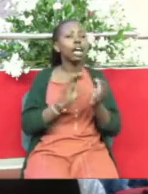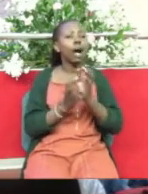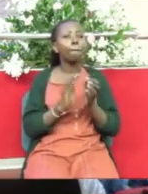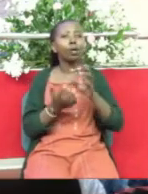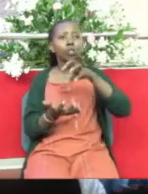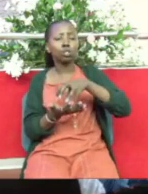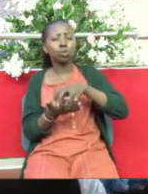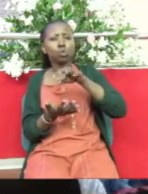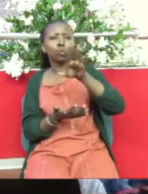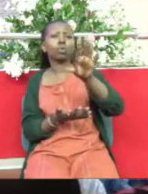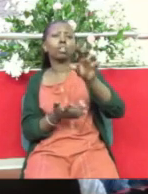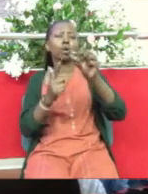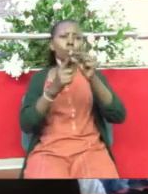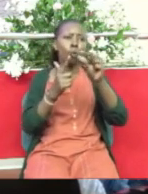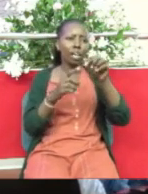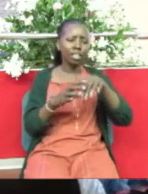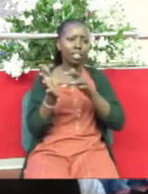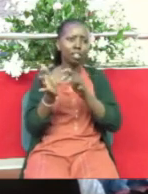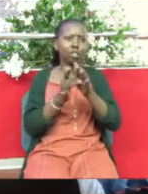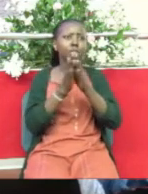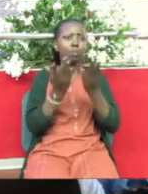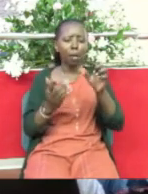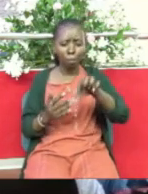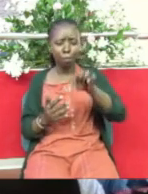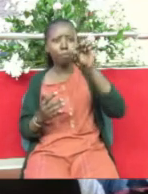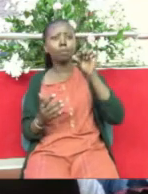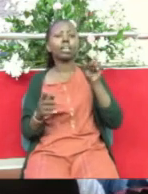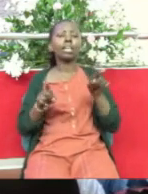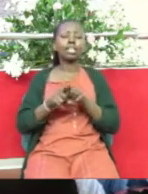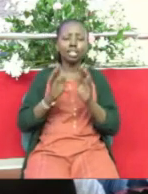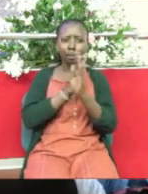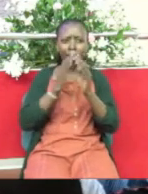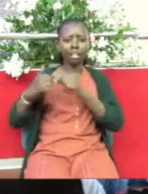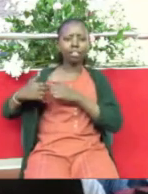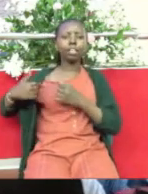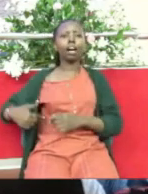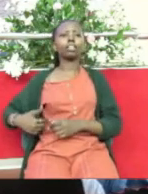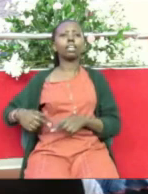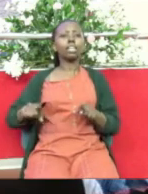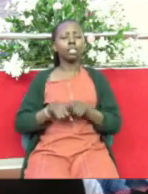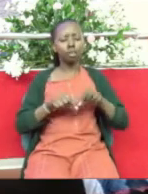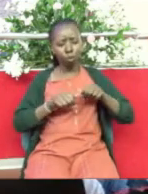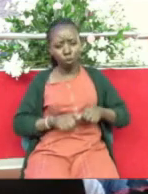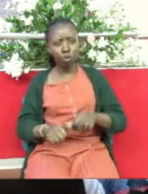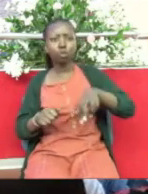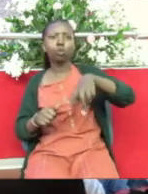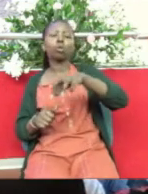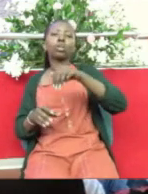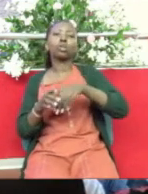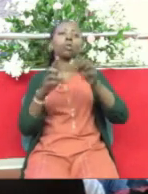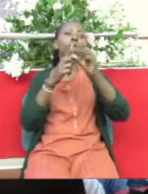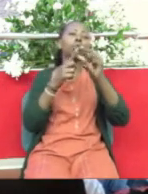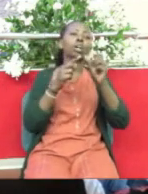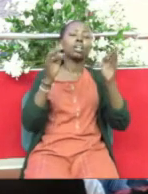it. Hilo neno lichukue. Hide it in your heart. Ulifiche kwenye moyo wako. Walk on it. Ulitembee nalo. Has the Lord said that you are the blessed